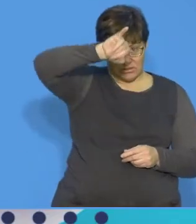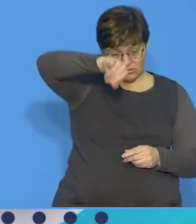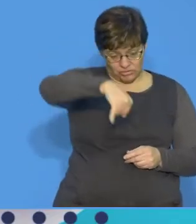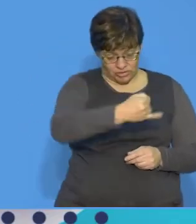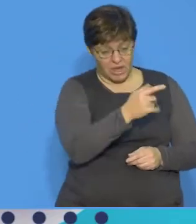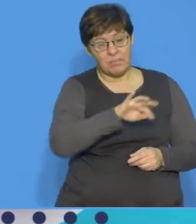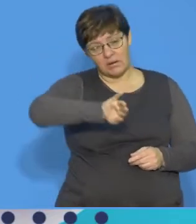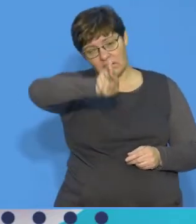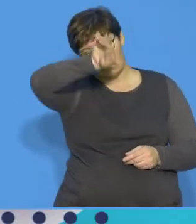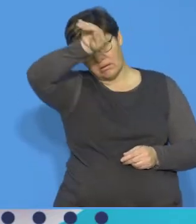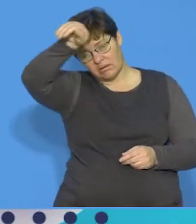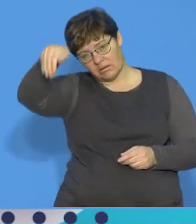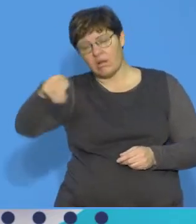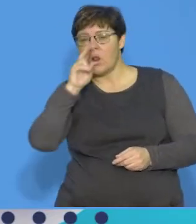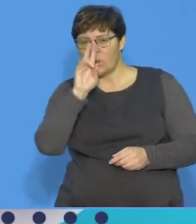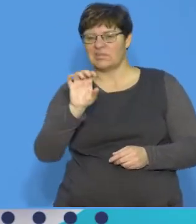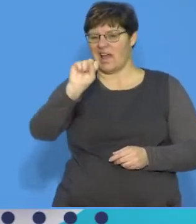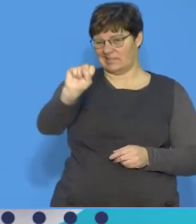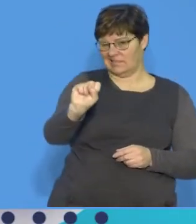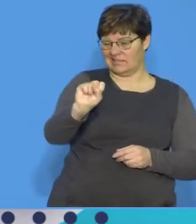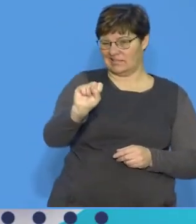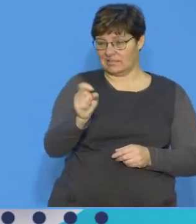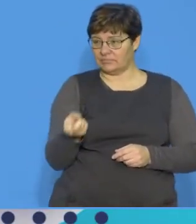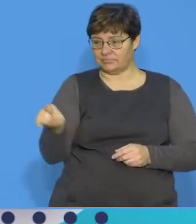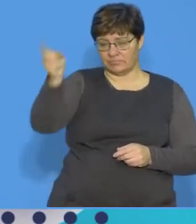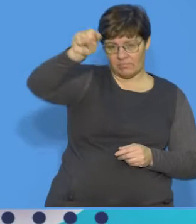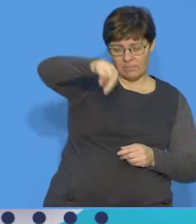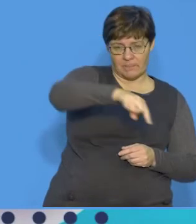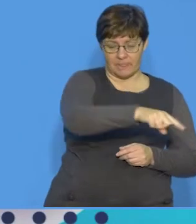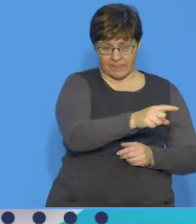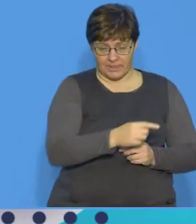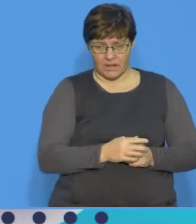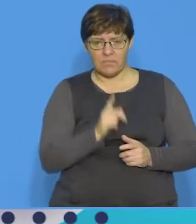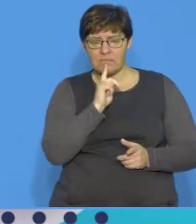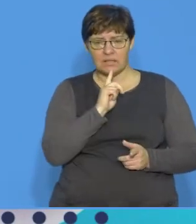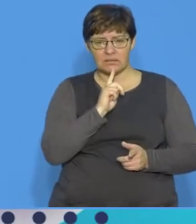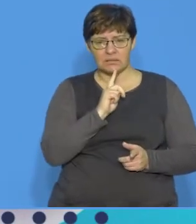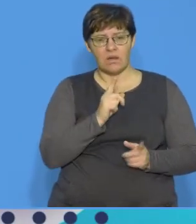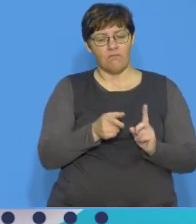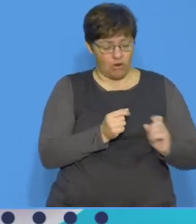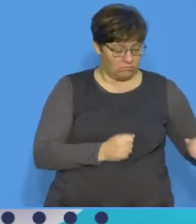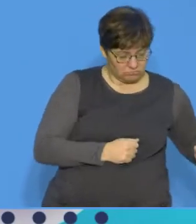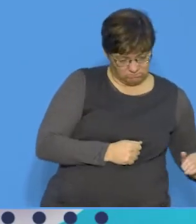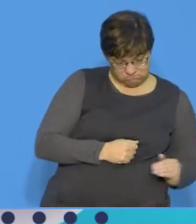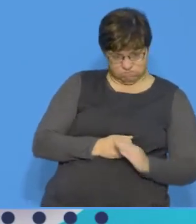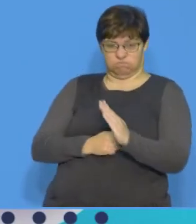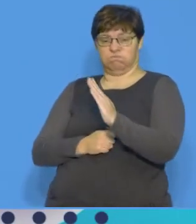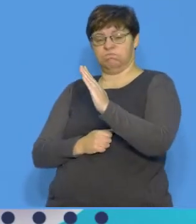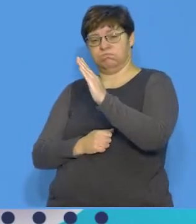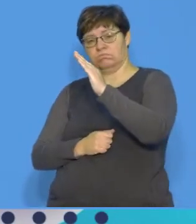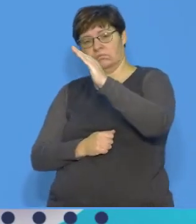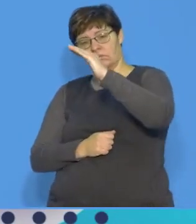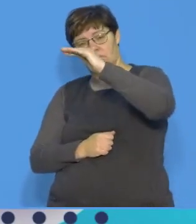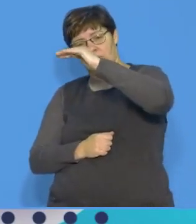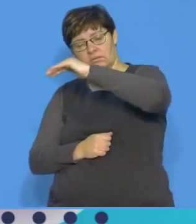curve. What happens to turn that growth curve from exponential